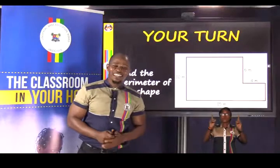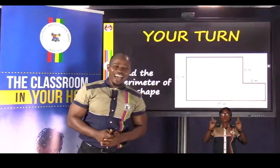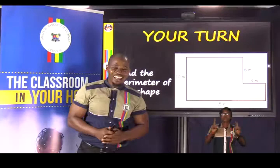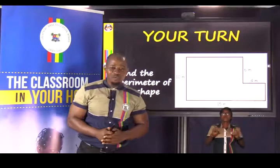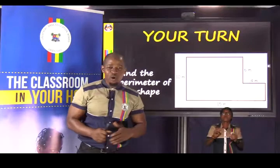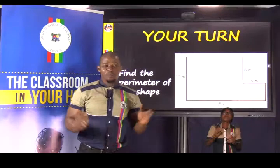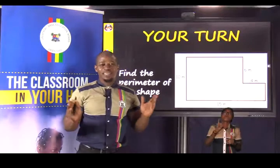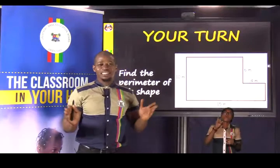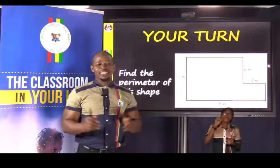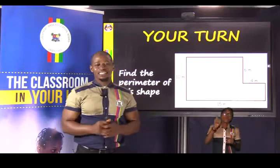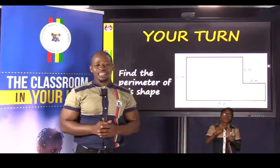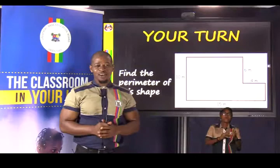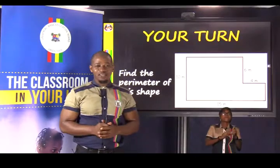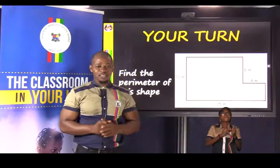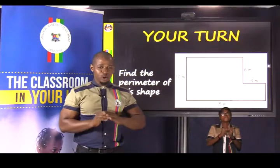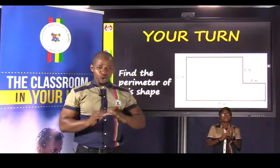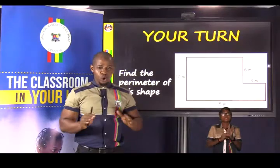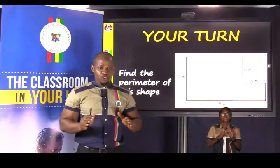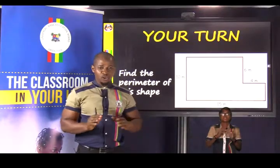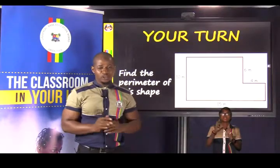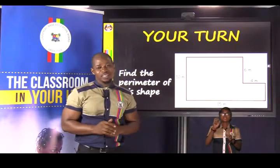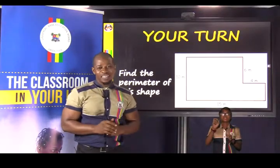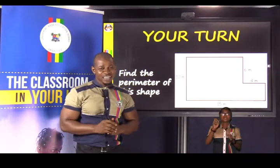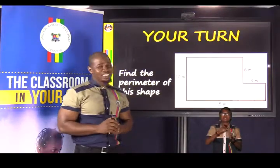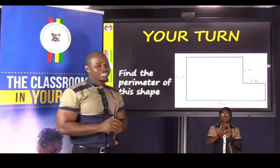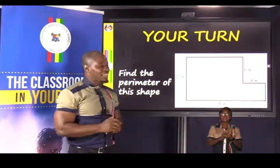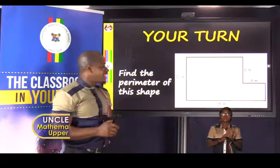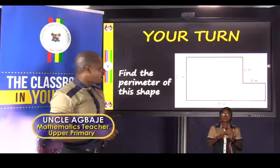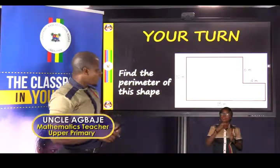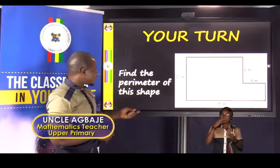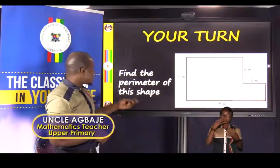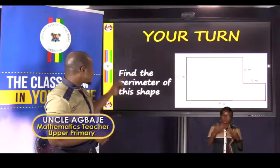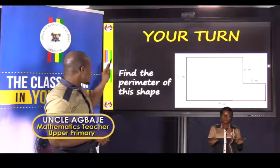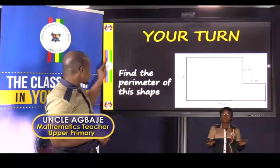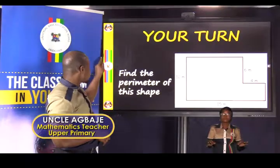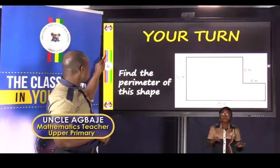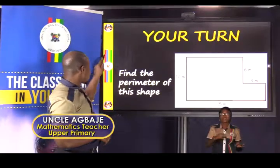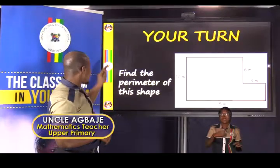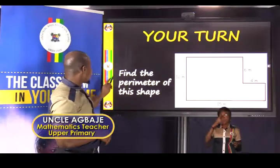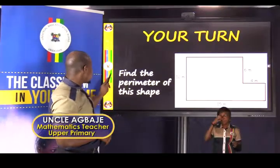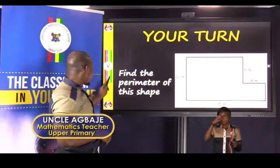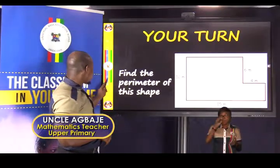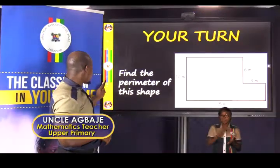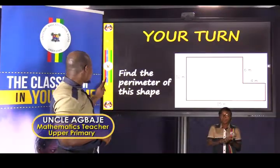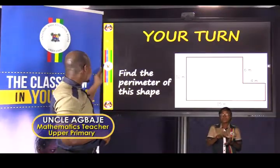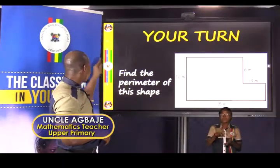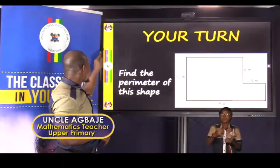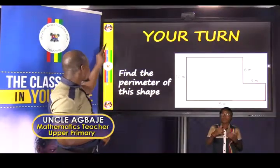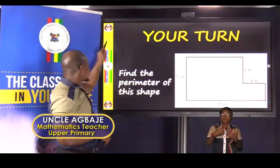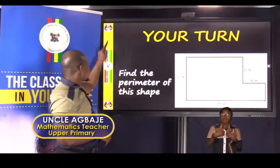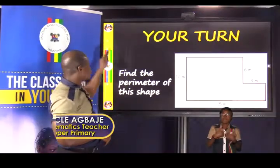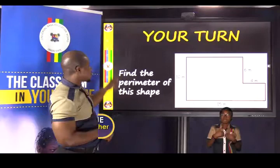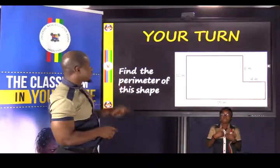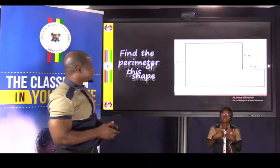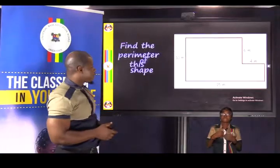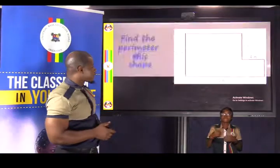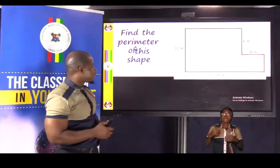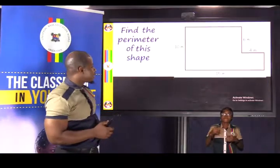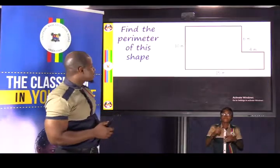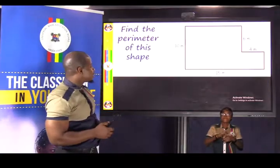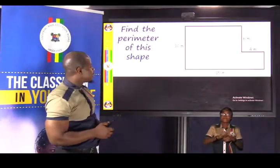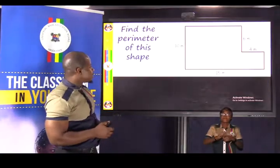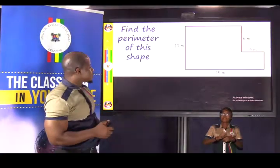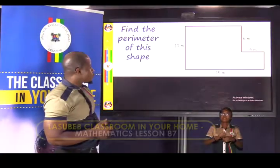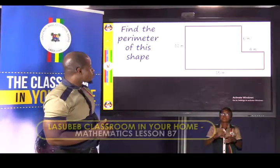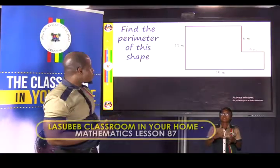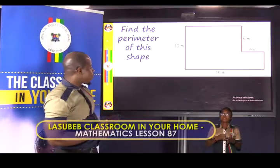Alrighty then, 1 minute 30 seconds over. Let's see how this is done. I believe you had fun practicing